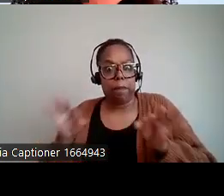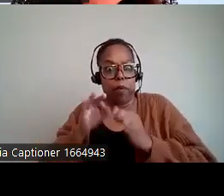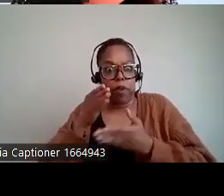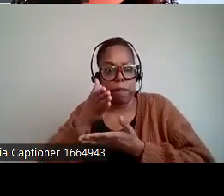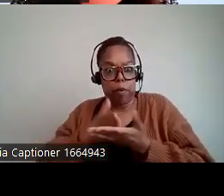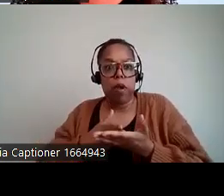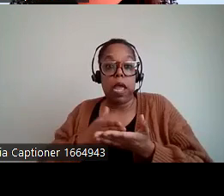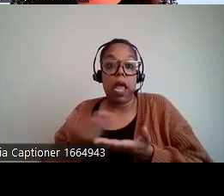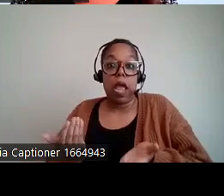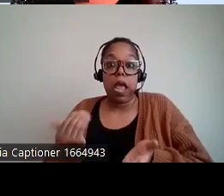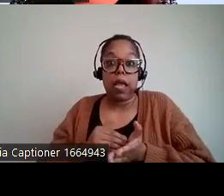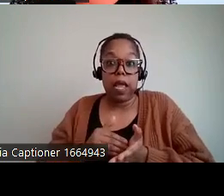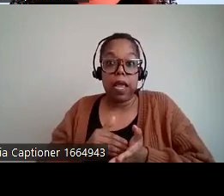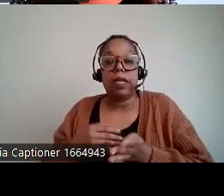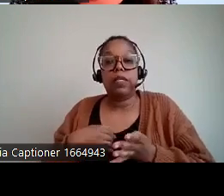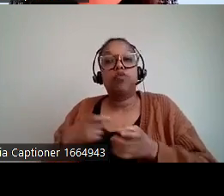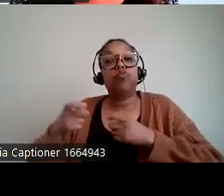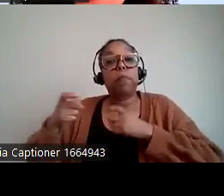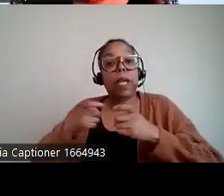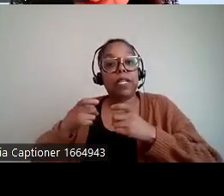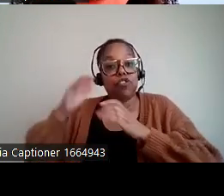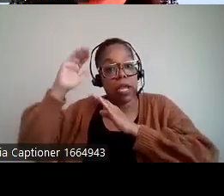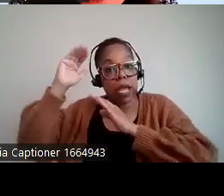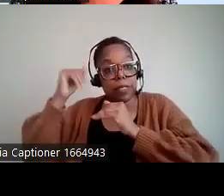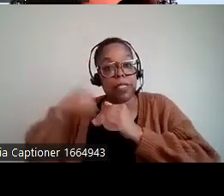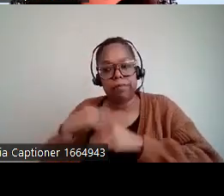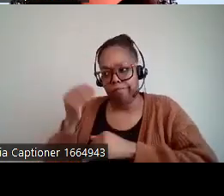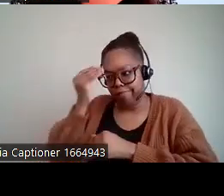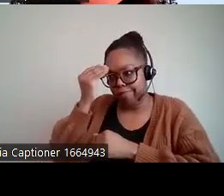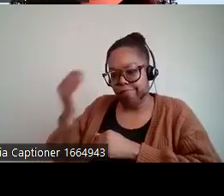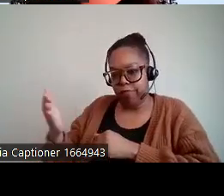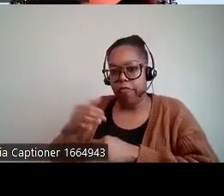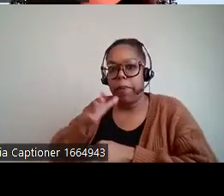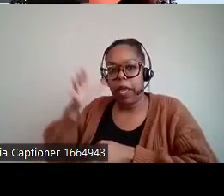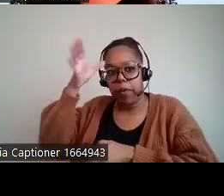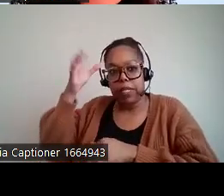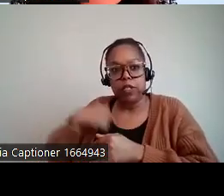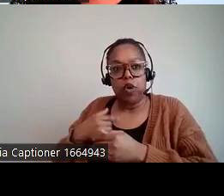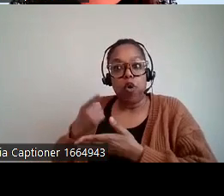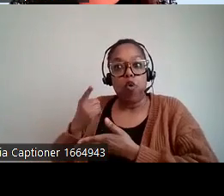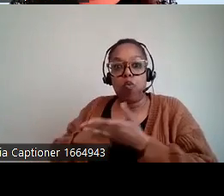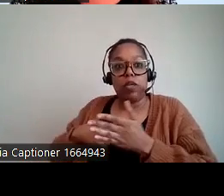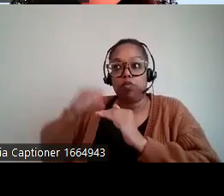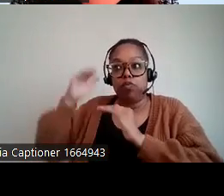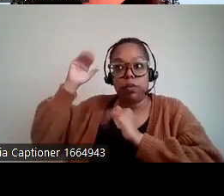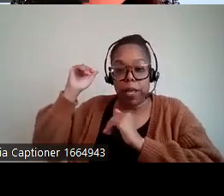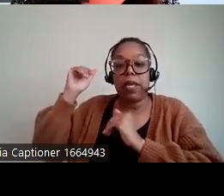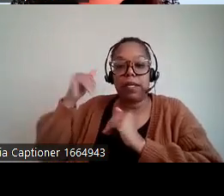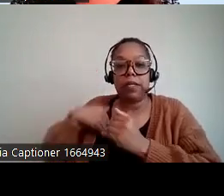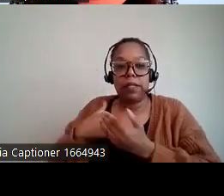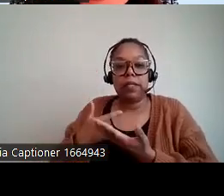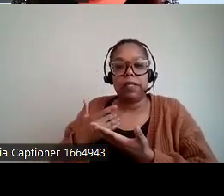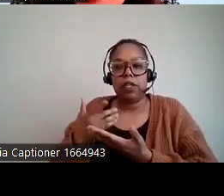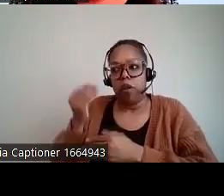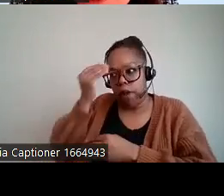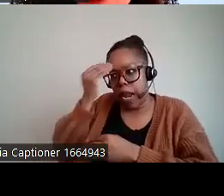Again, because we're managing expectations, we're letting them know what to expect. And this really helps them know that we're there for them and we're not